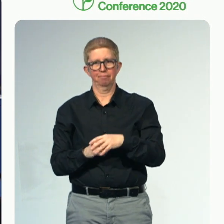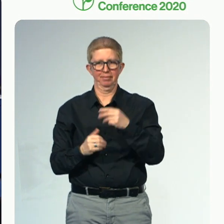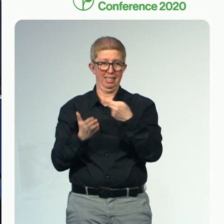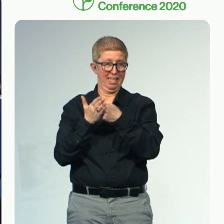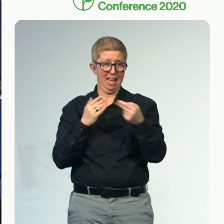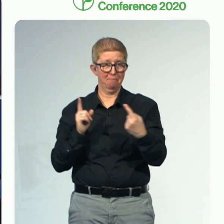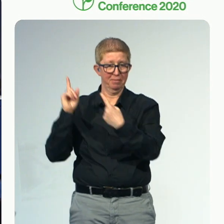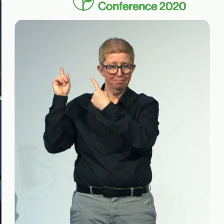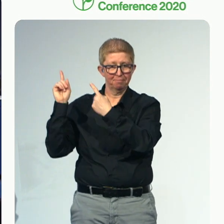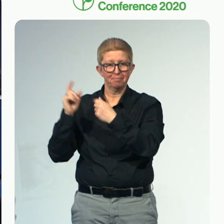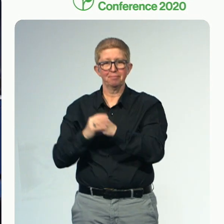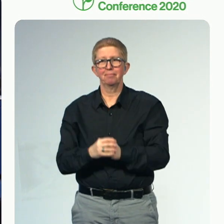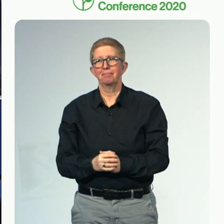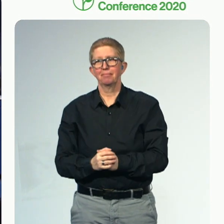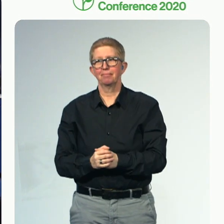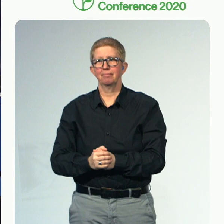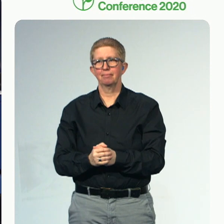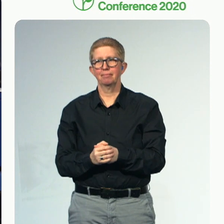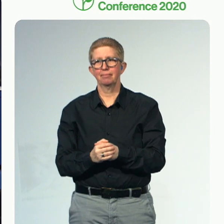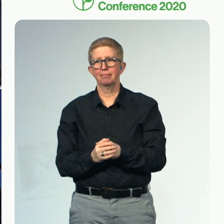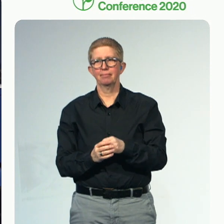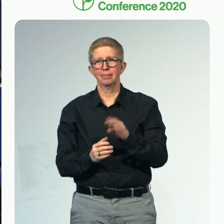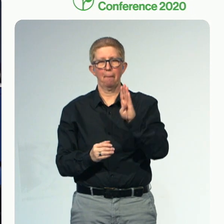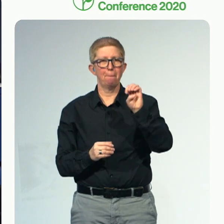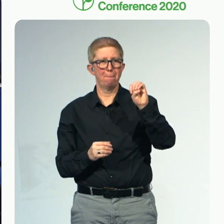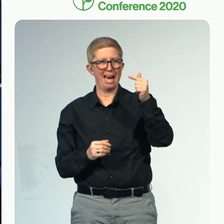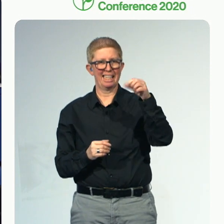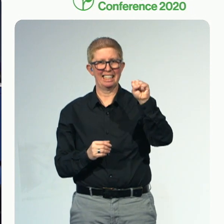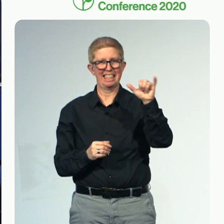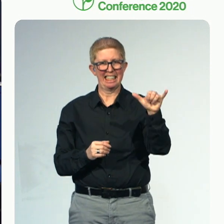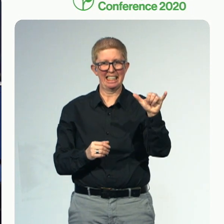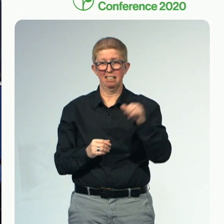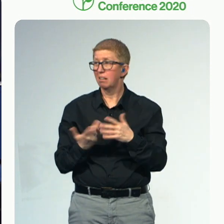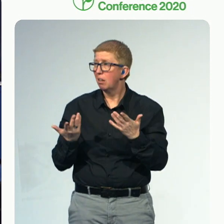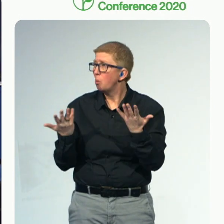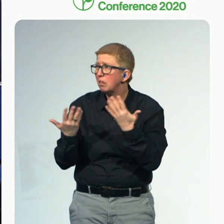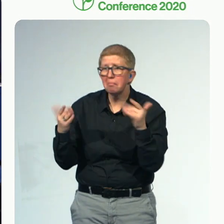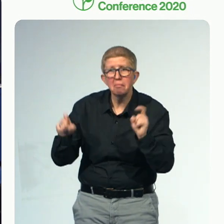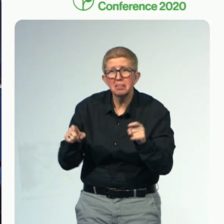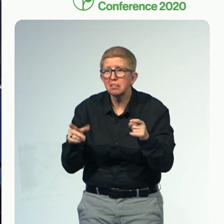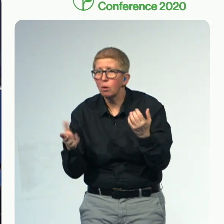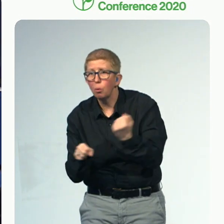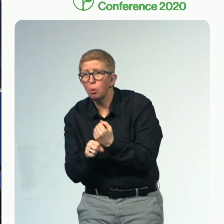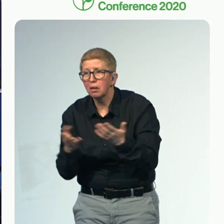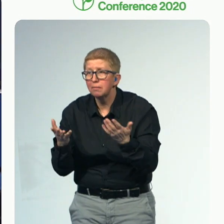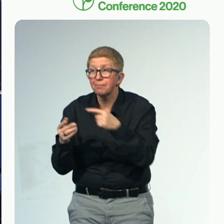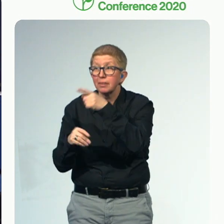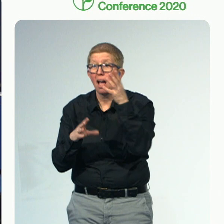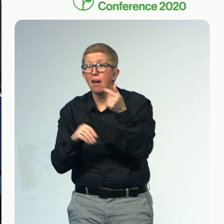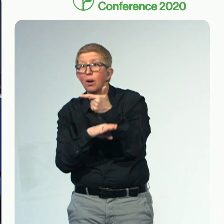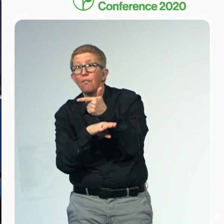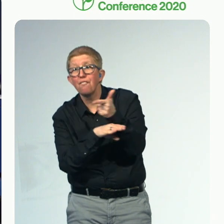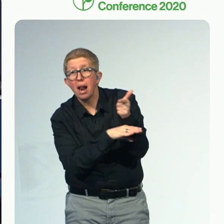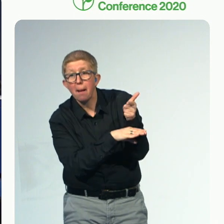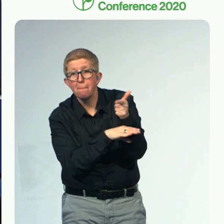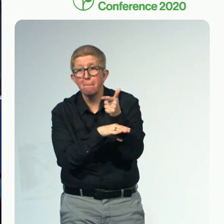Israel. Generally, I'll tell you what you do with the break, but we filmed this in Tel Aviv. So they wanted to